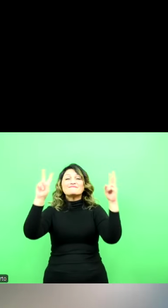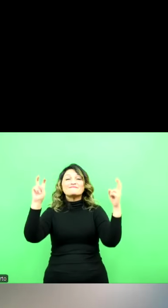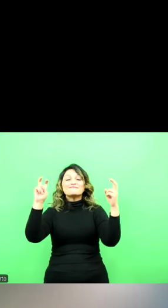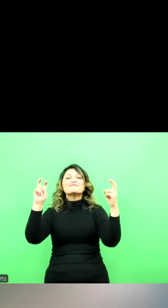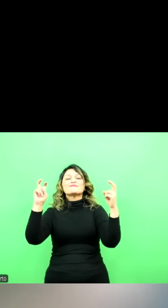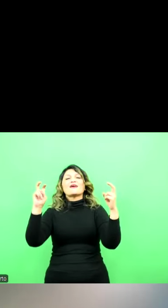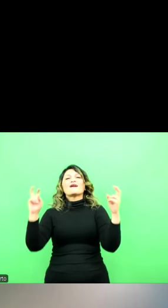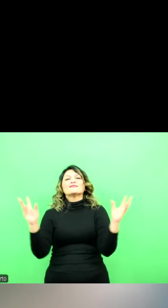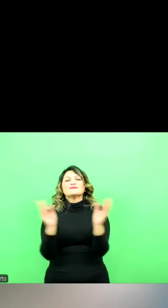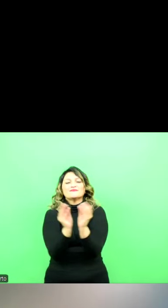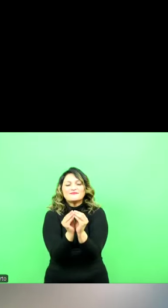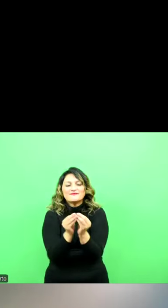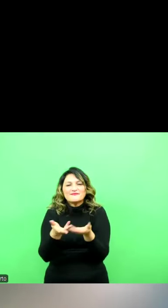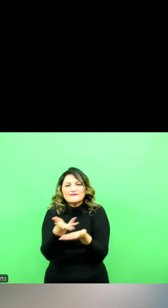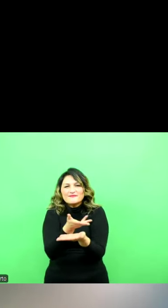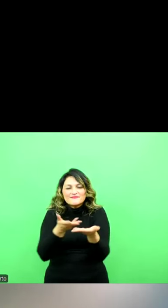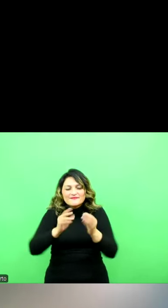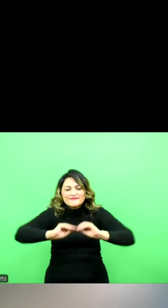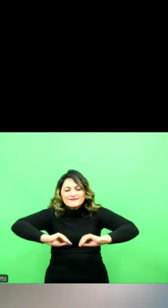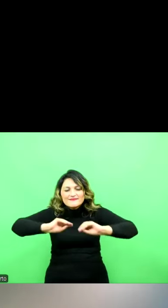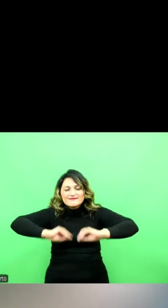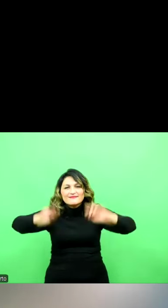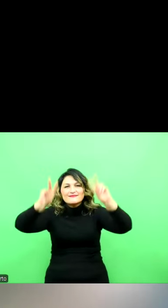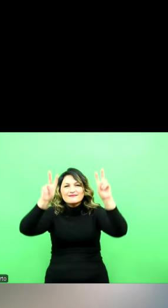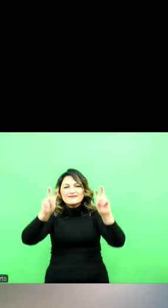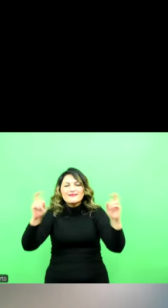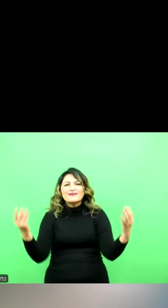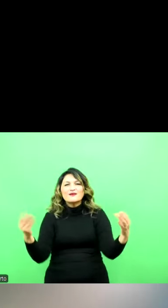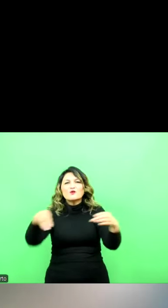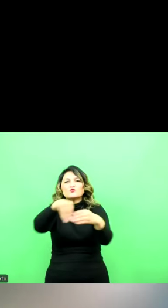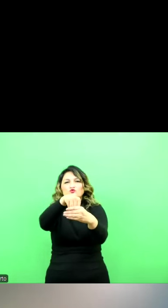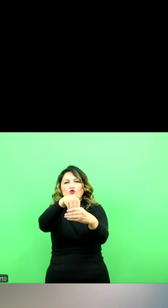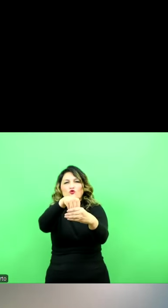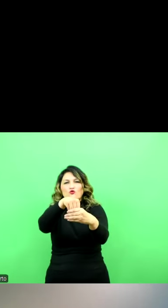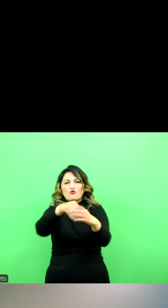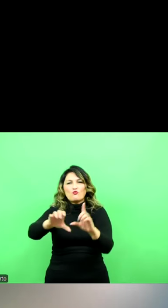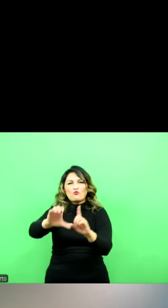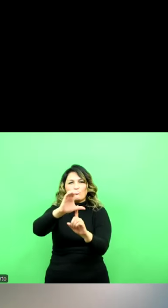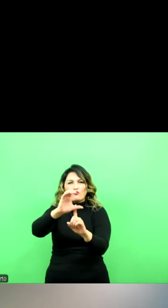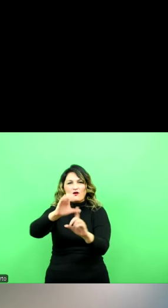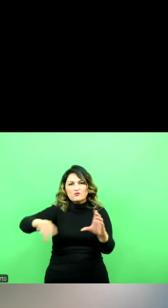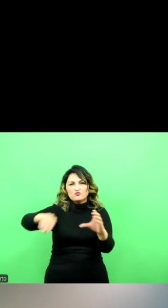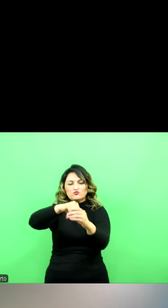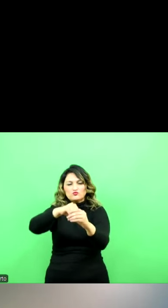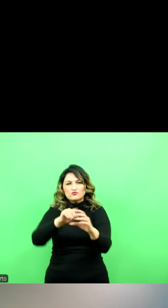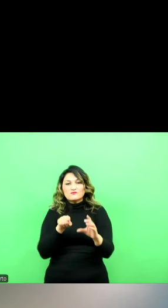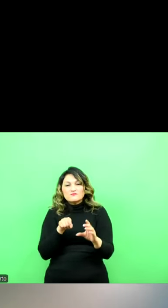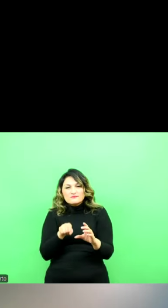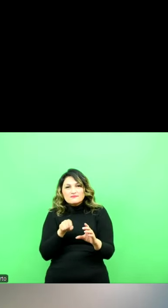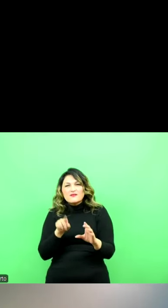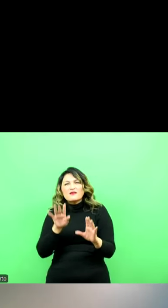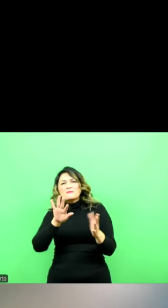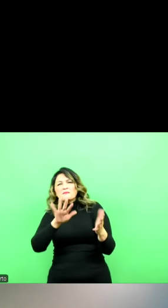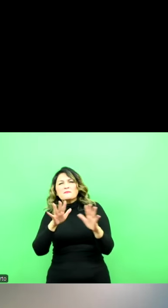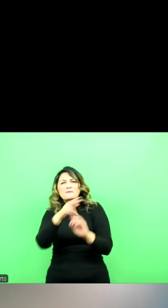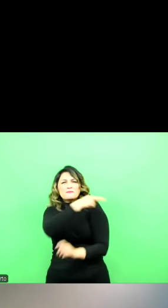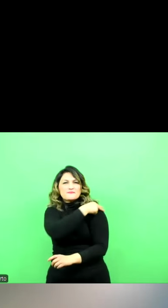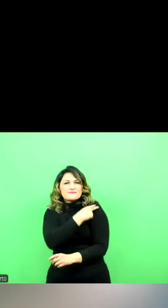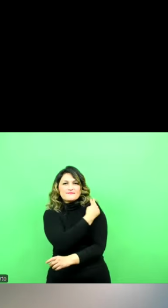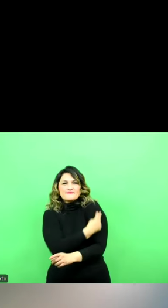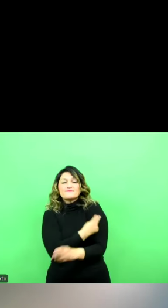We also held online sessions, and we trained 404 managers from 276